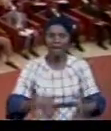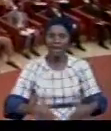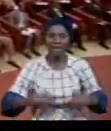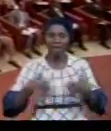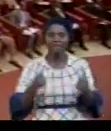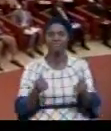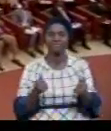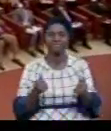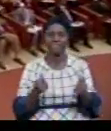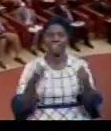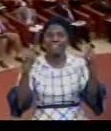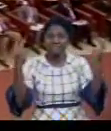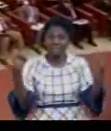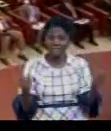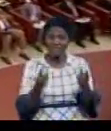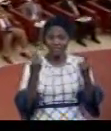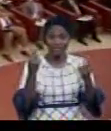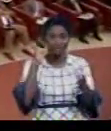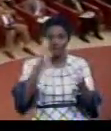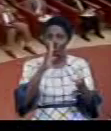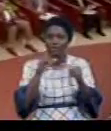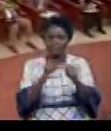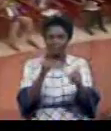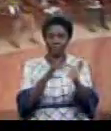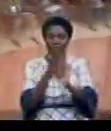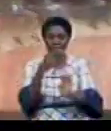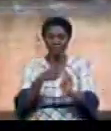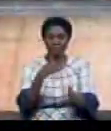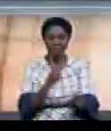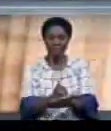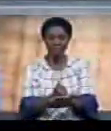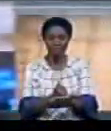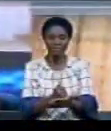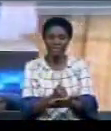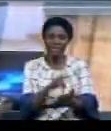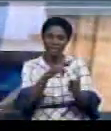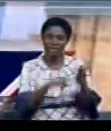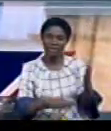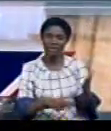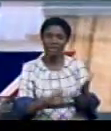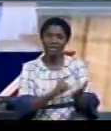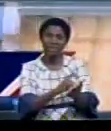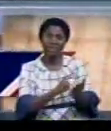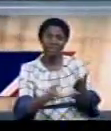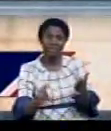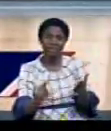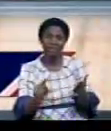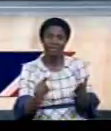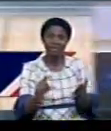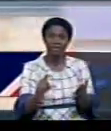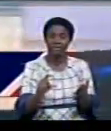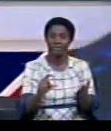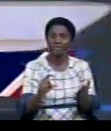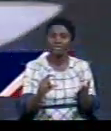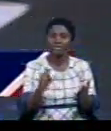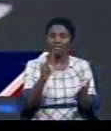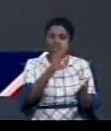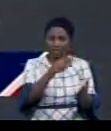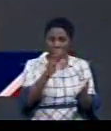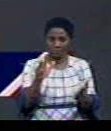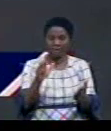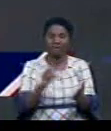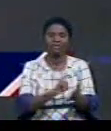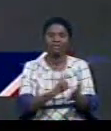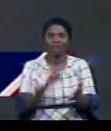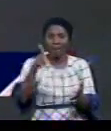victory will be permanent. Look at Psalm 33. Psalm 33, I'm reading from verse 9. In